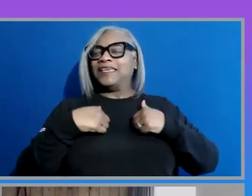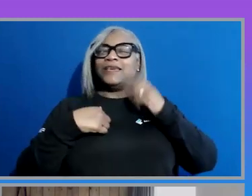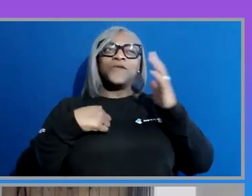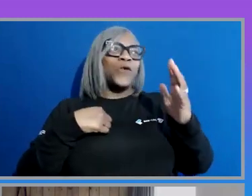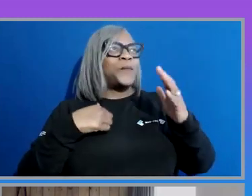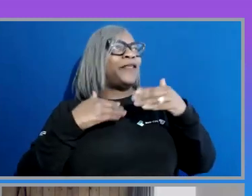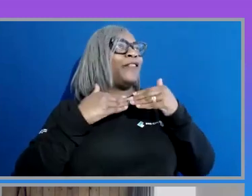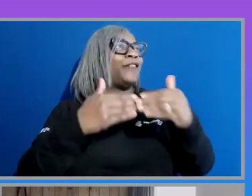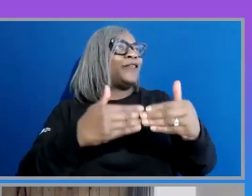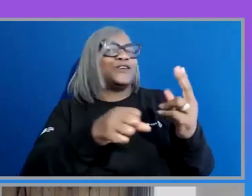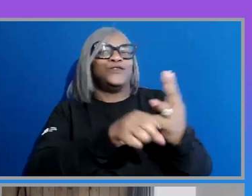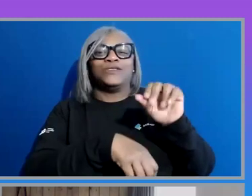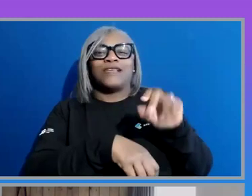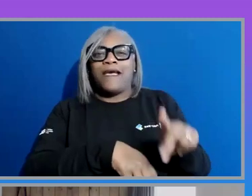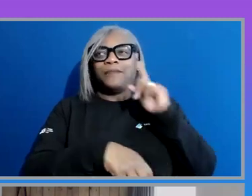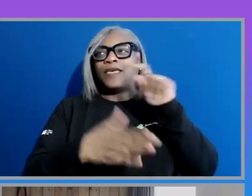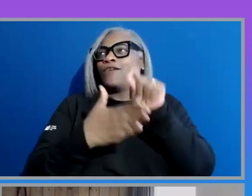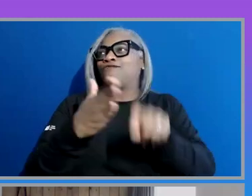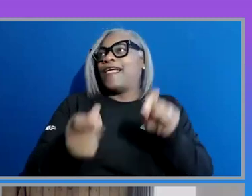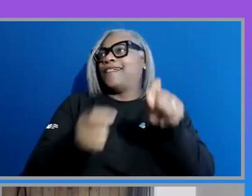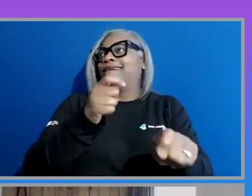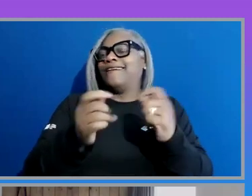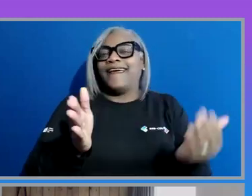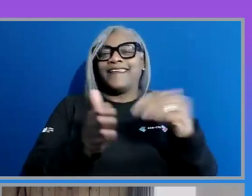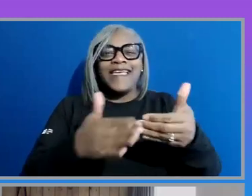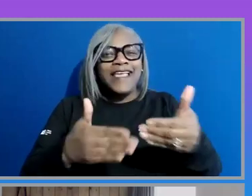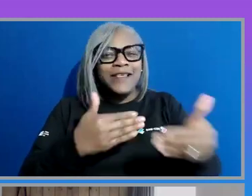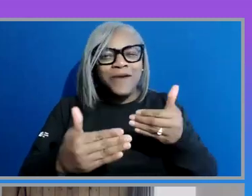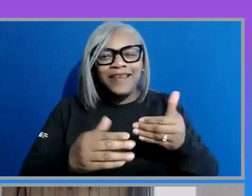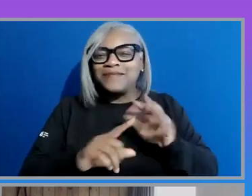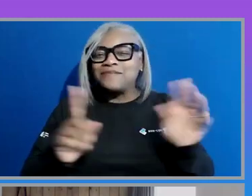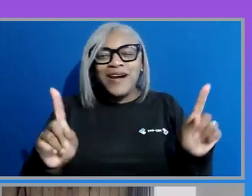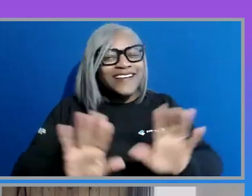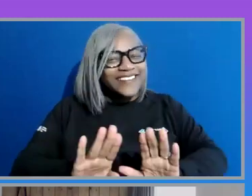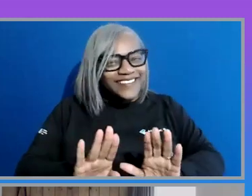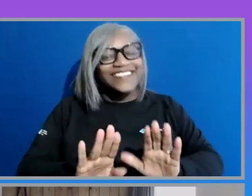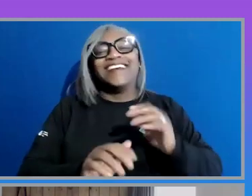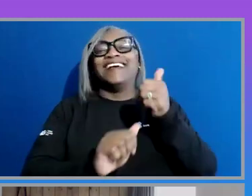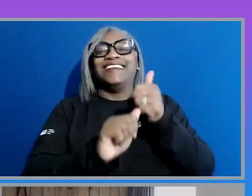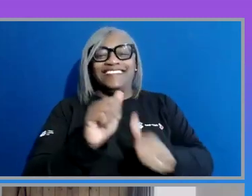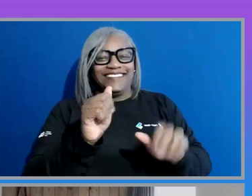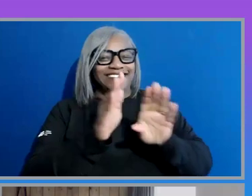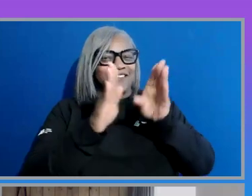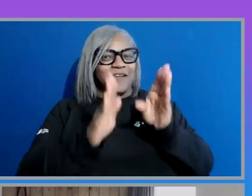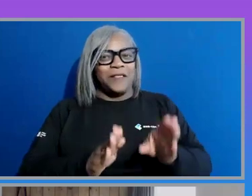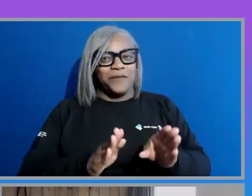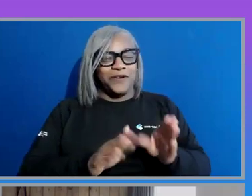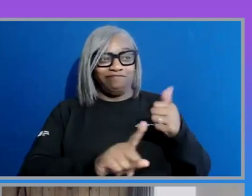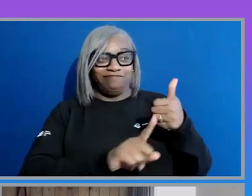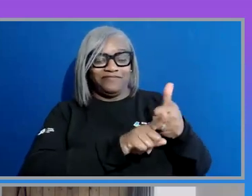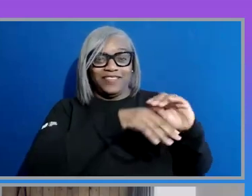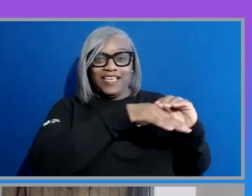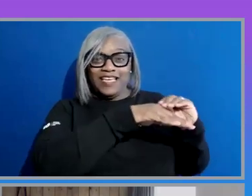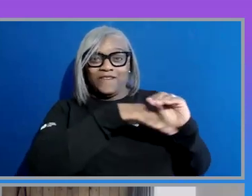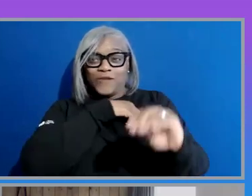and I'm sure they're going to be rewritten anyway. But the thing is, every single developer influences the way the code